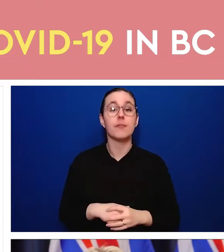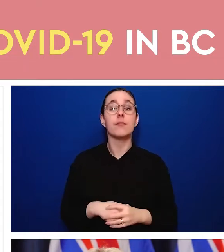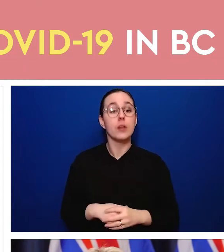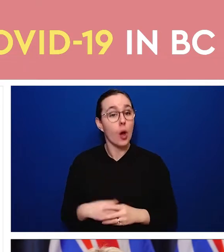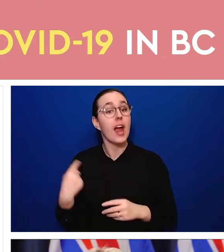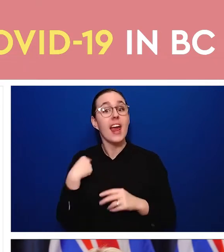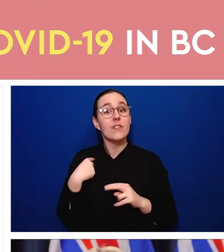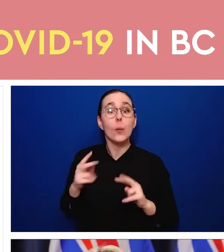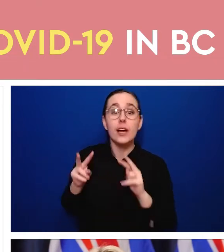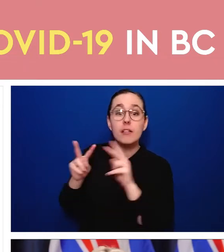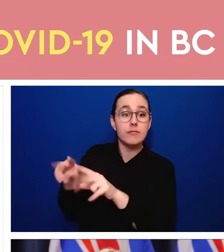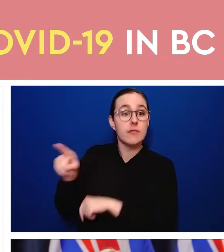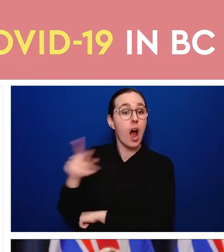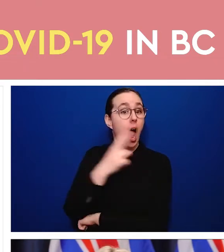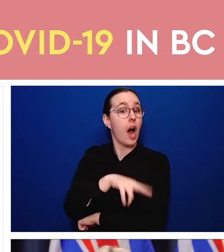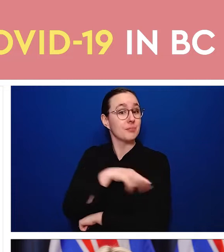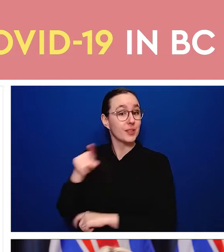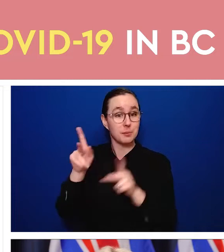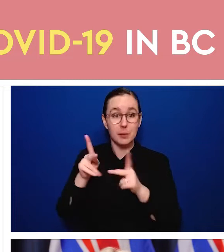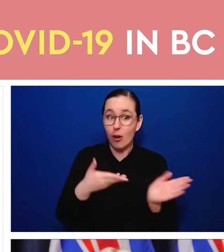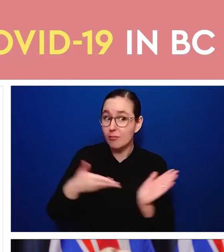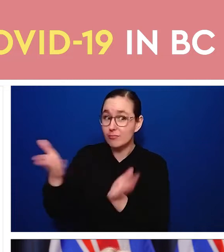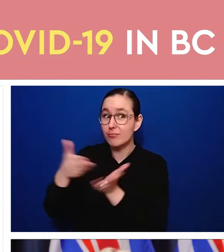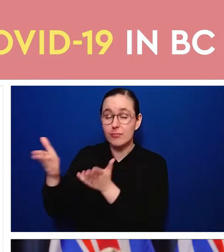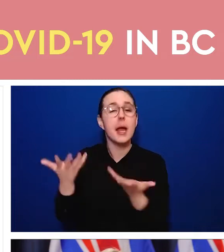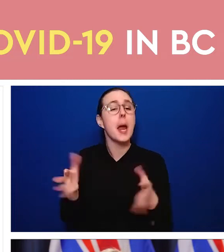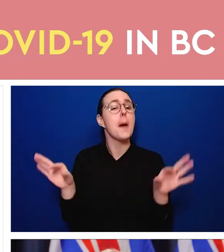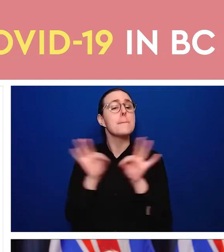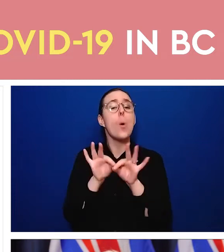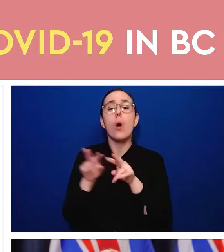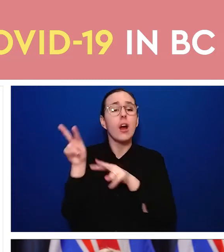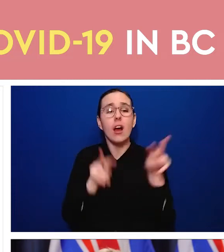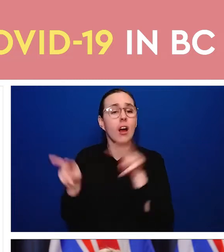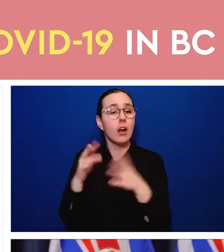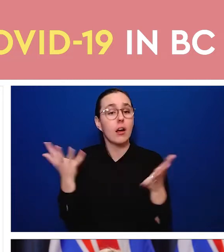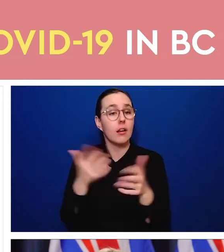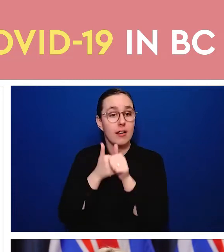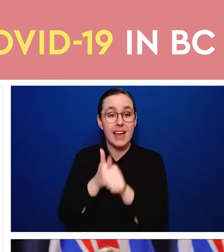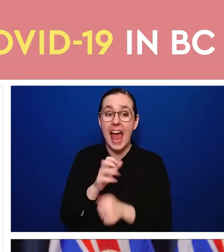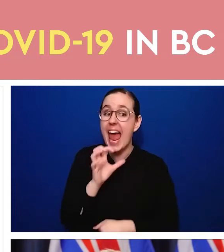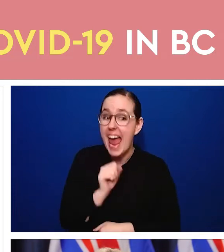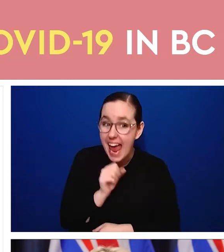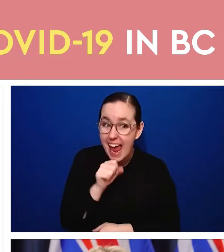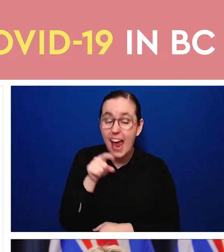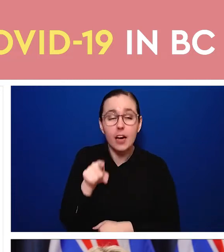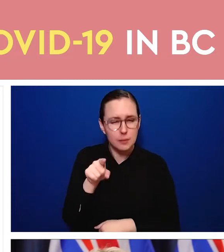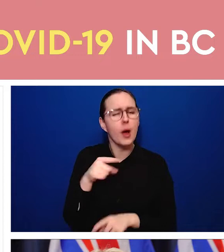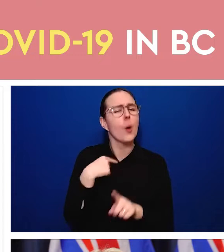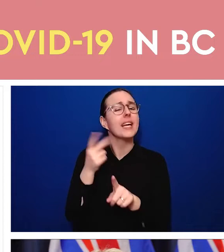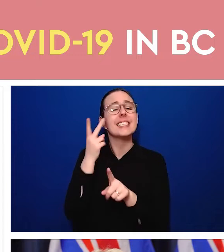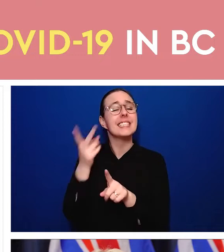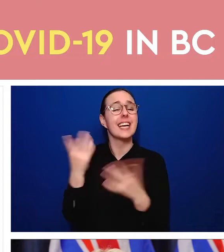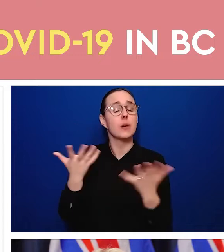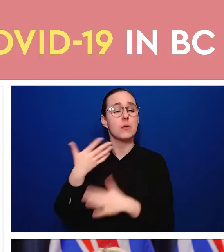age. And we know that it continues to be our elders and seniors across our communities who are more at risk of severe